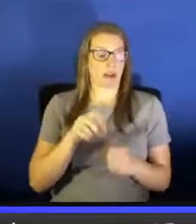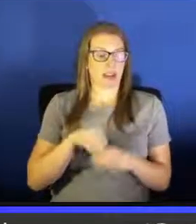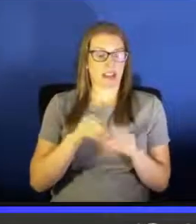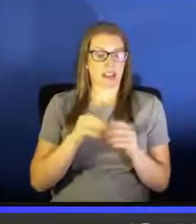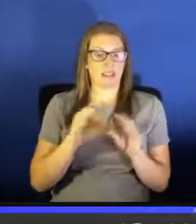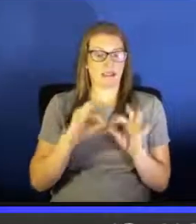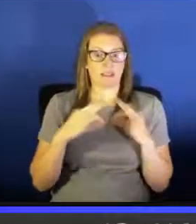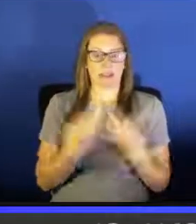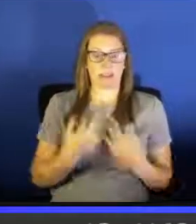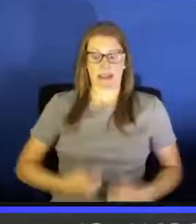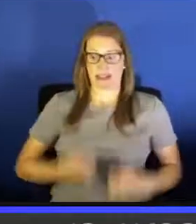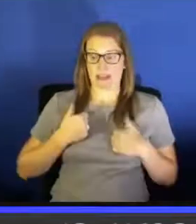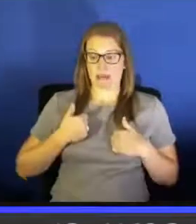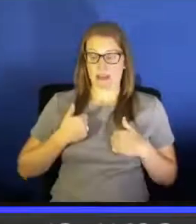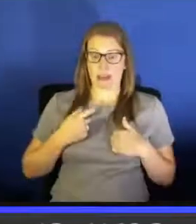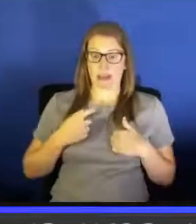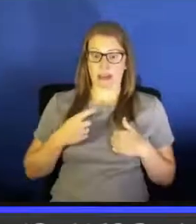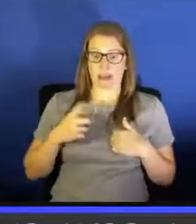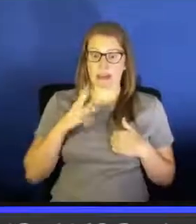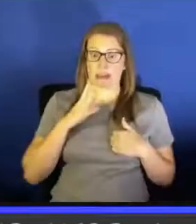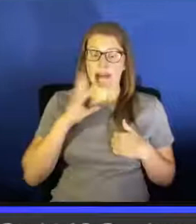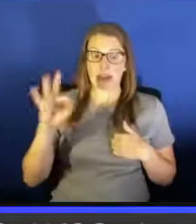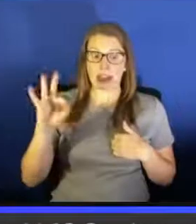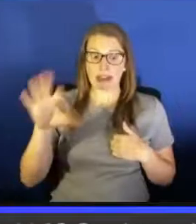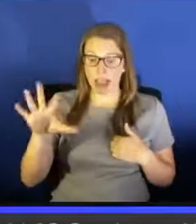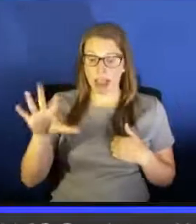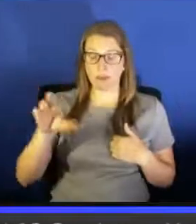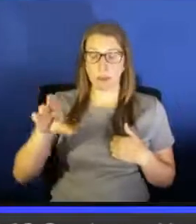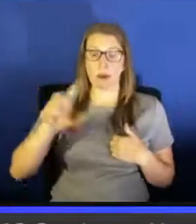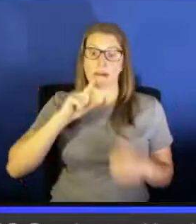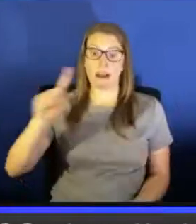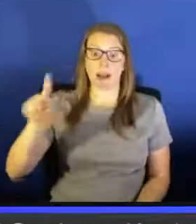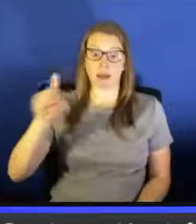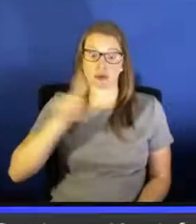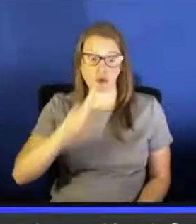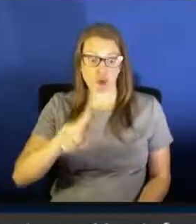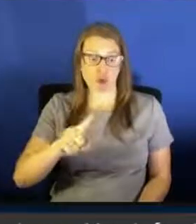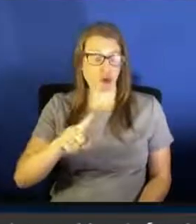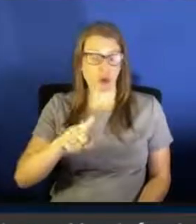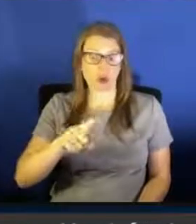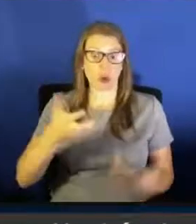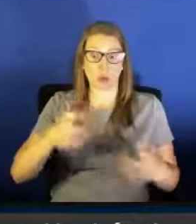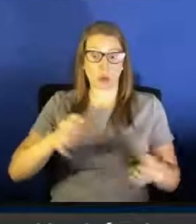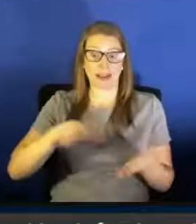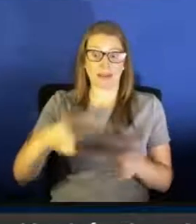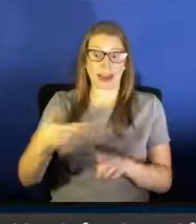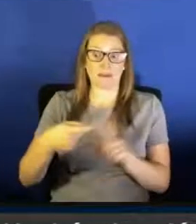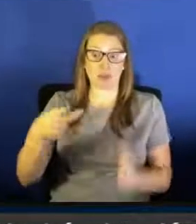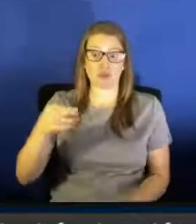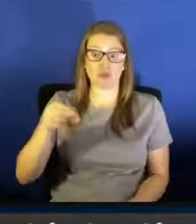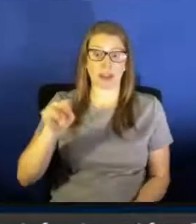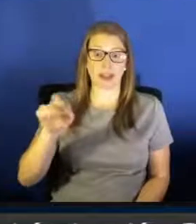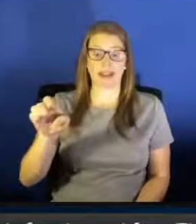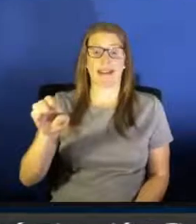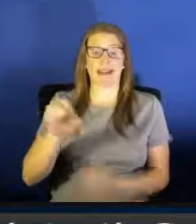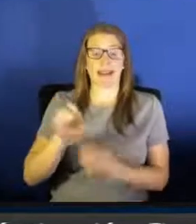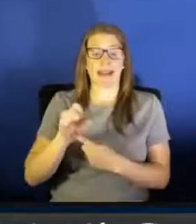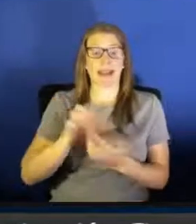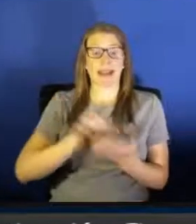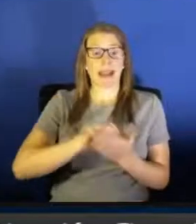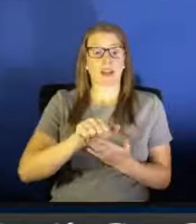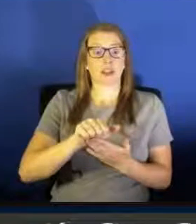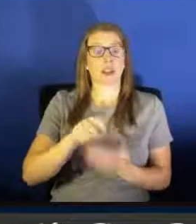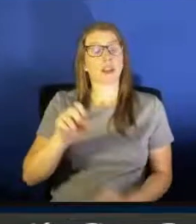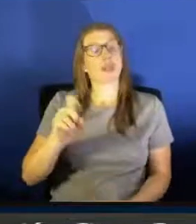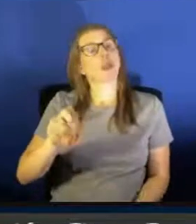100. Yeah, I think you should make sure that you don't die of prostate cancer. Absolutely. Dr. Shen, Betsy wants to know, I understand that surgery